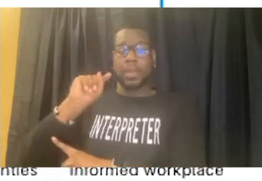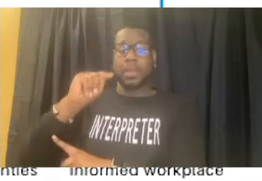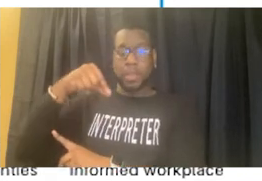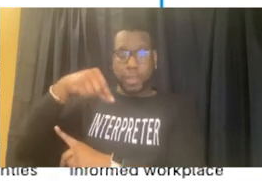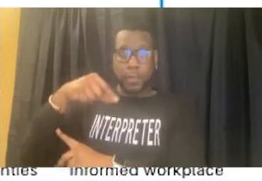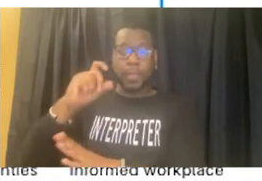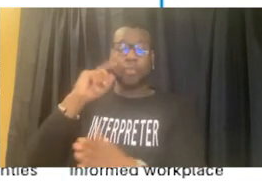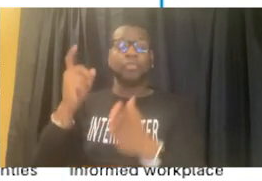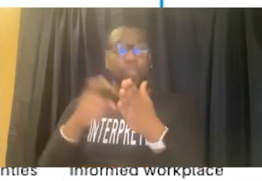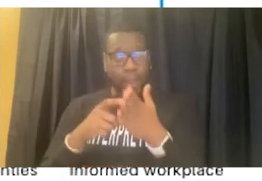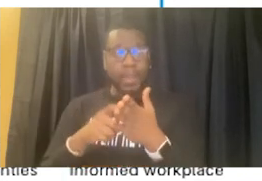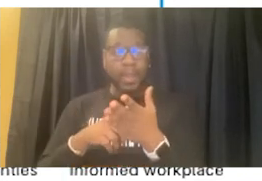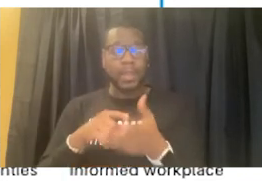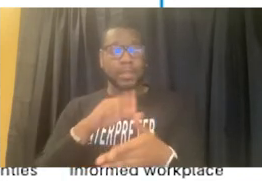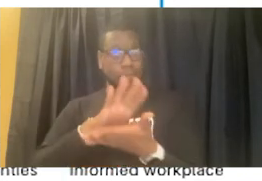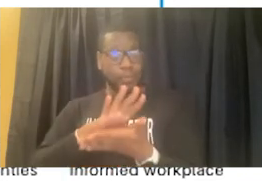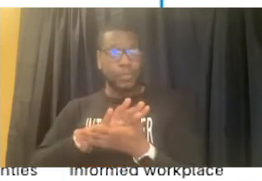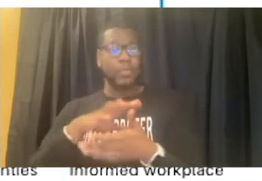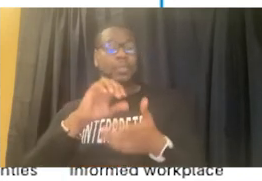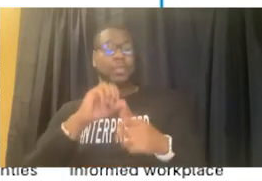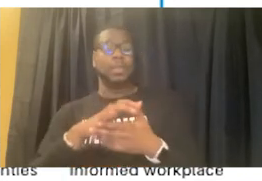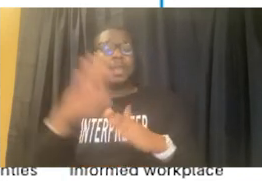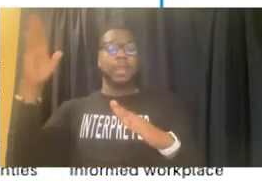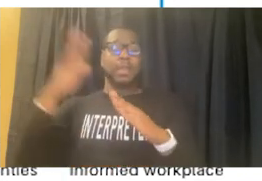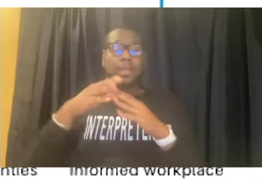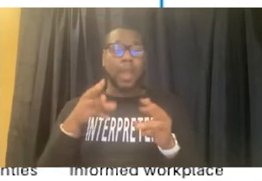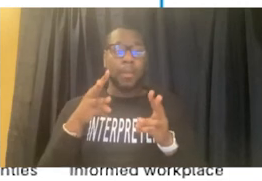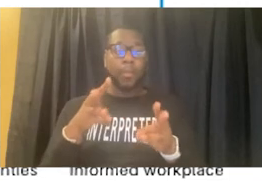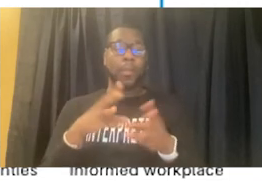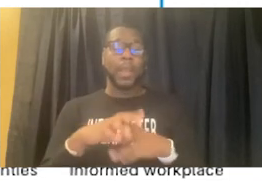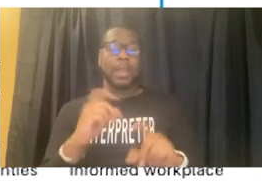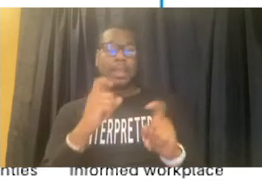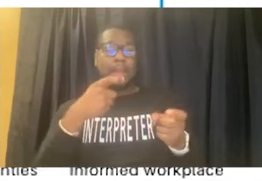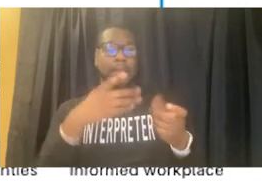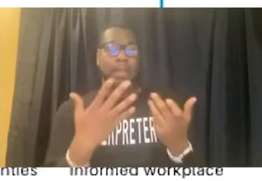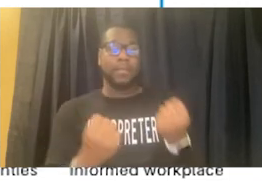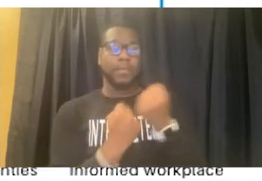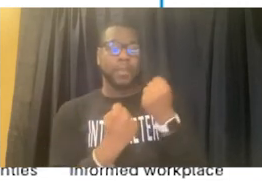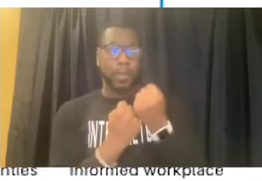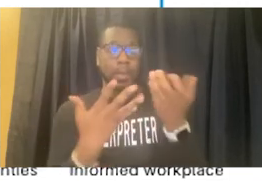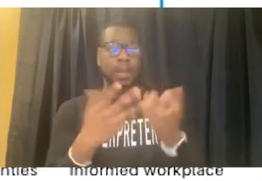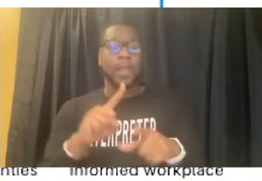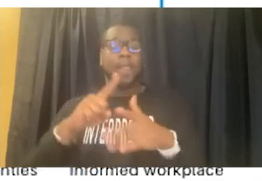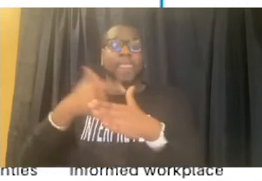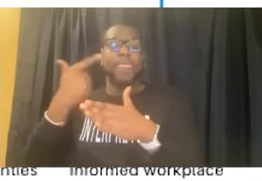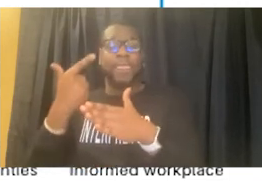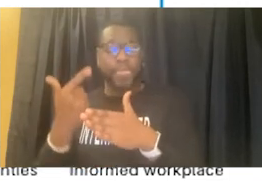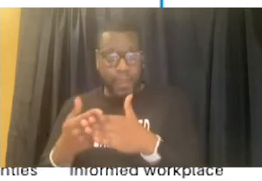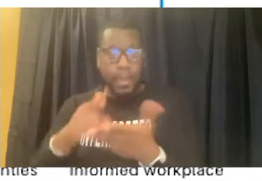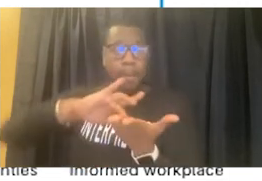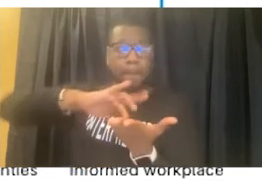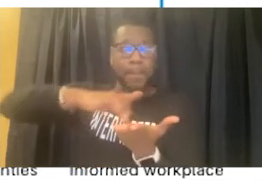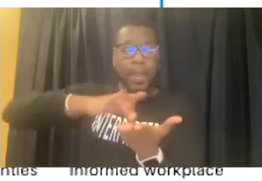role is so important. Medical professionals are often the second point of contact for survivors. And